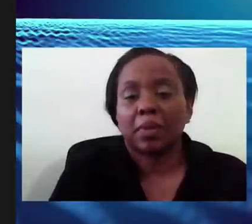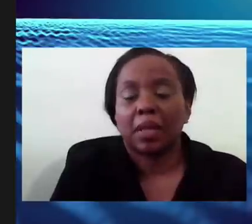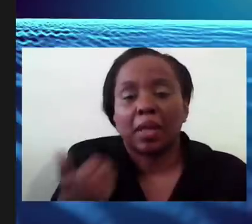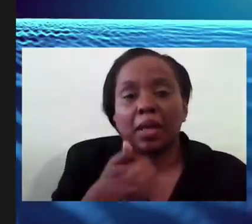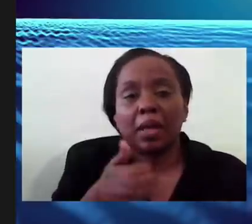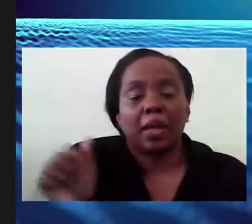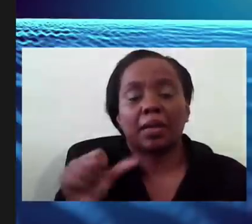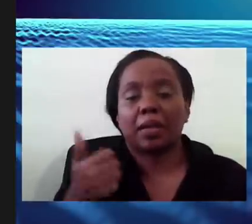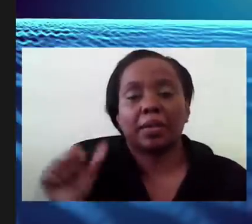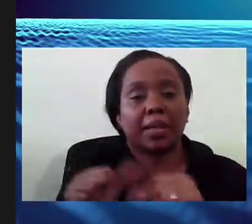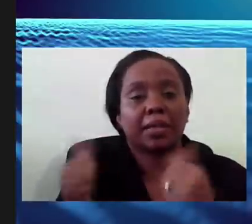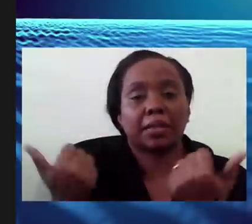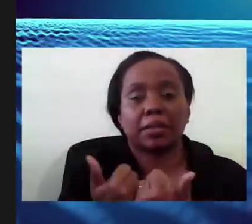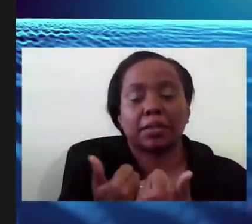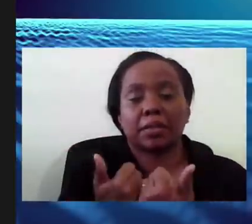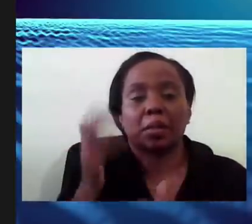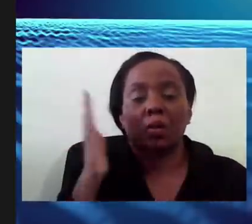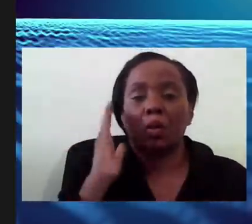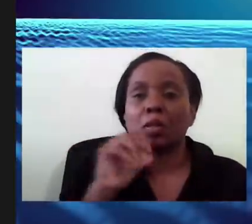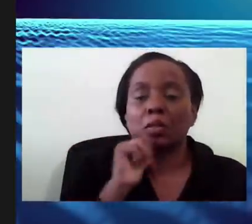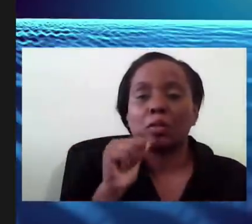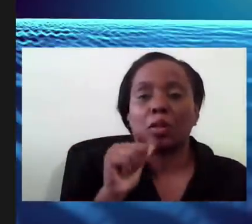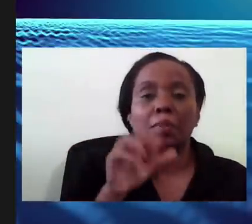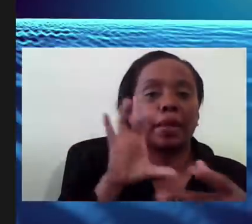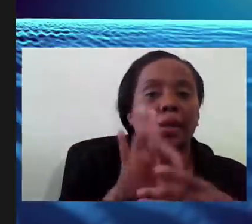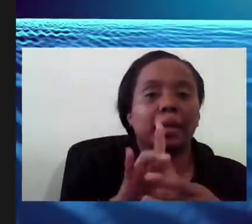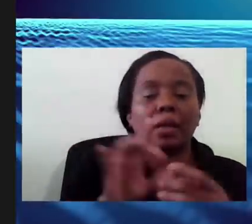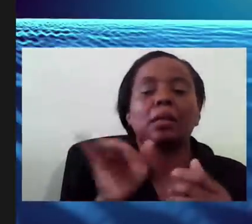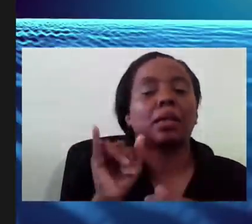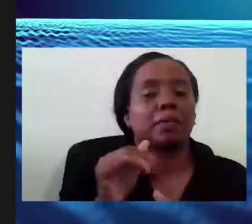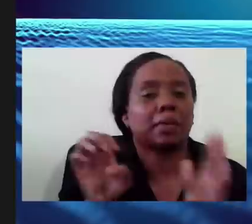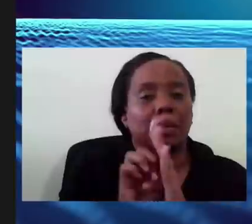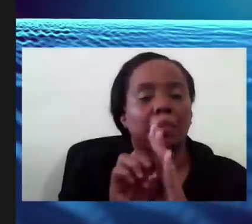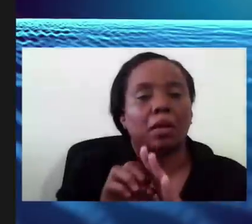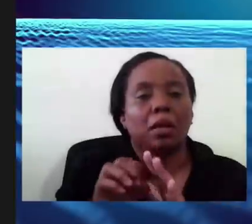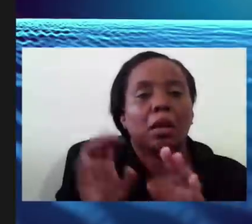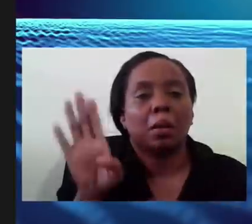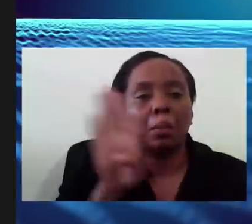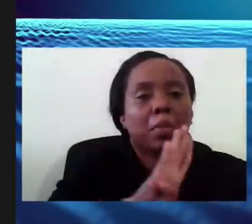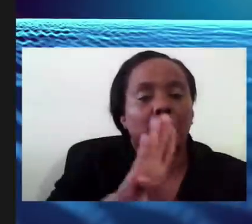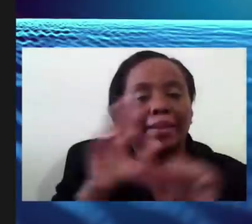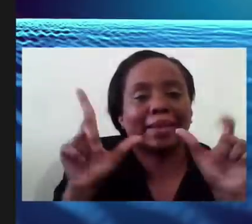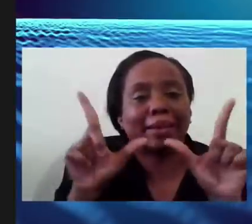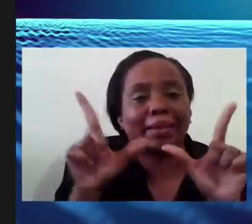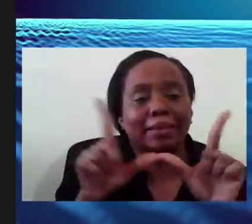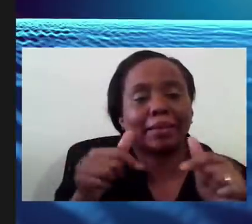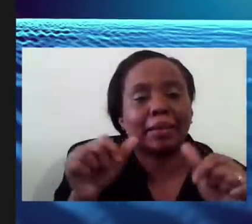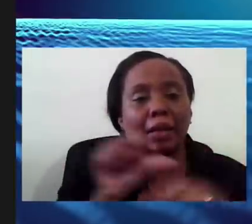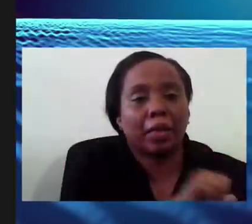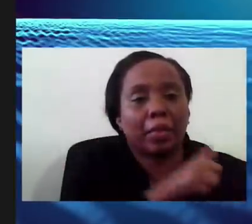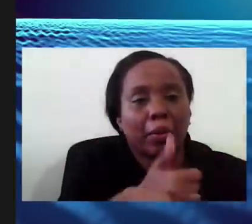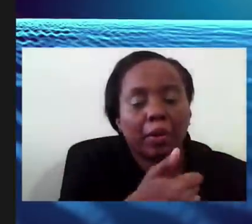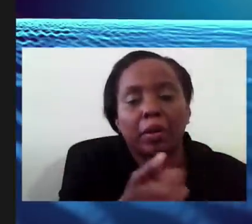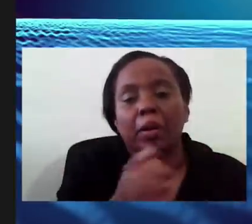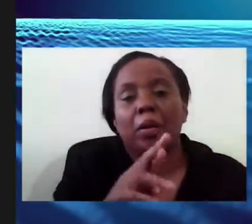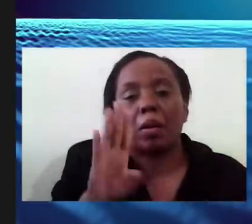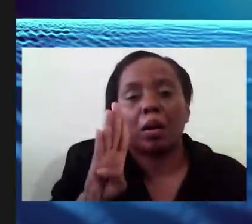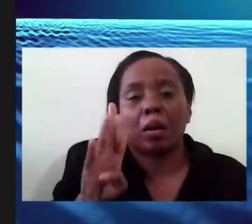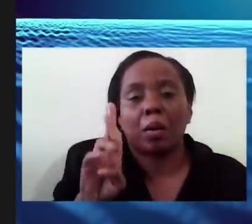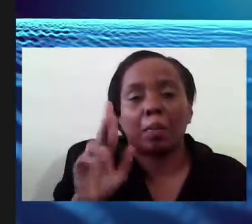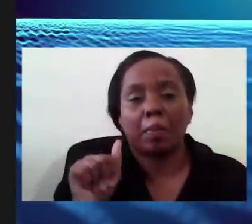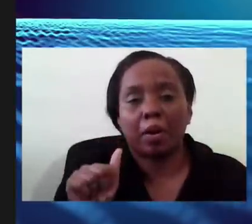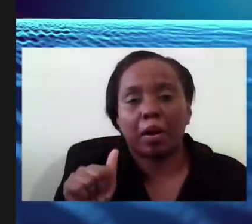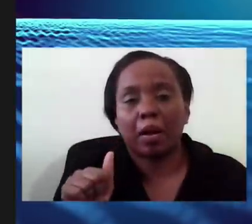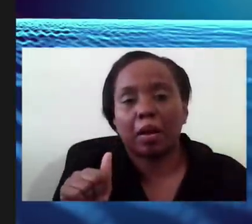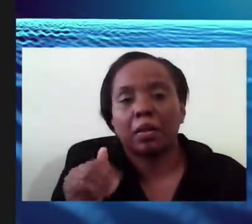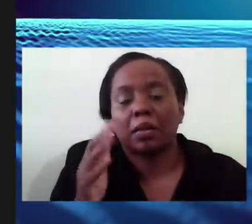cleaning exercises? Say, for example, BRA, licensing authority, what have you, because there would have been some downtime.